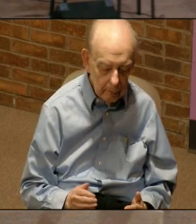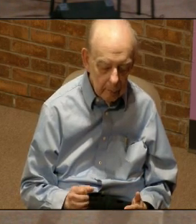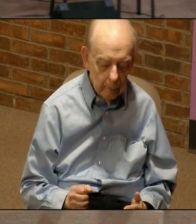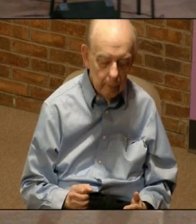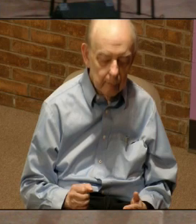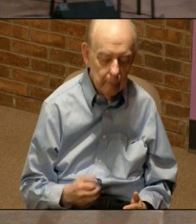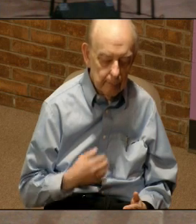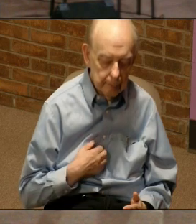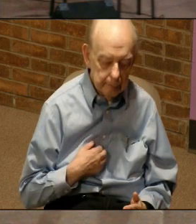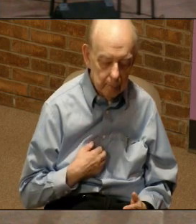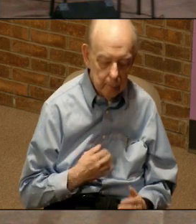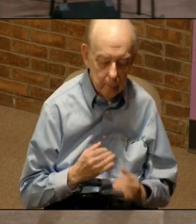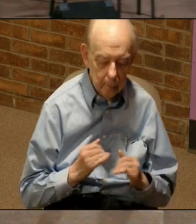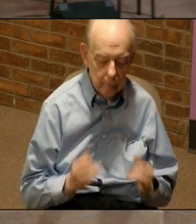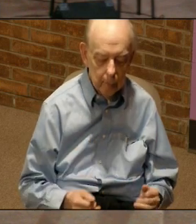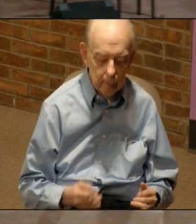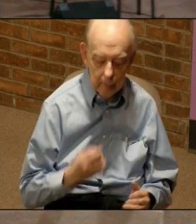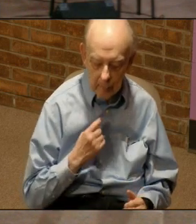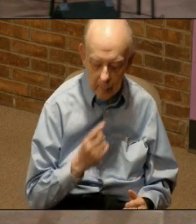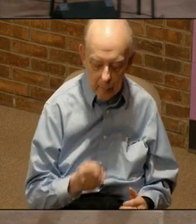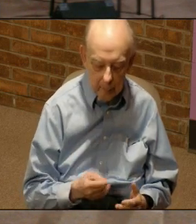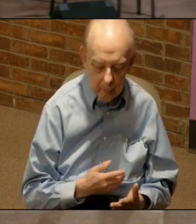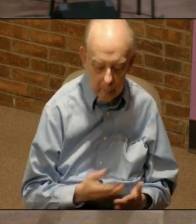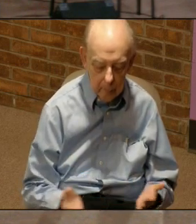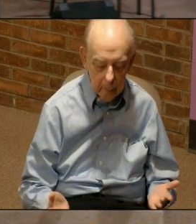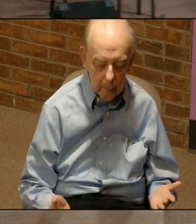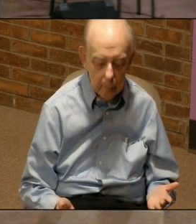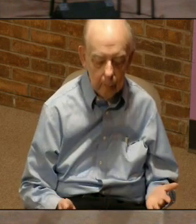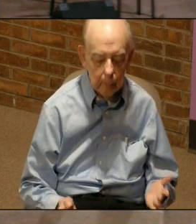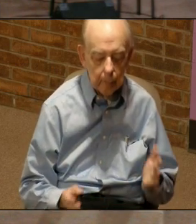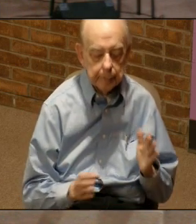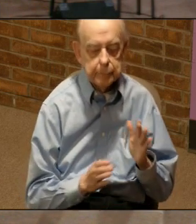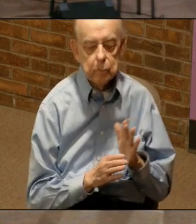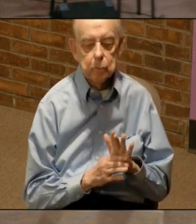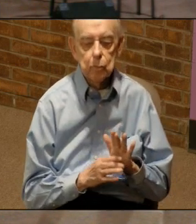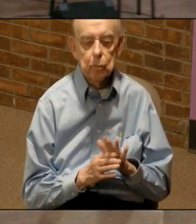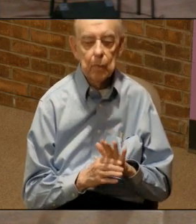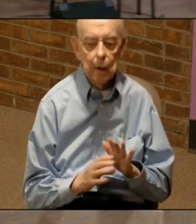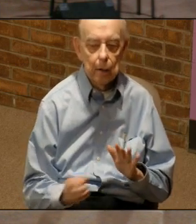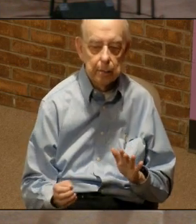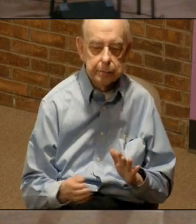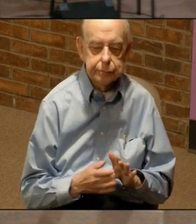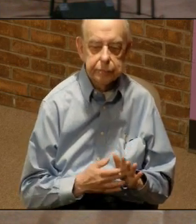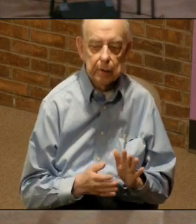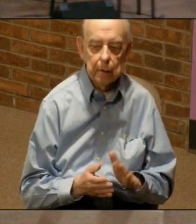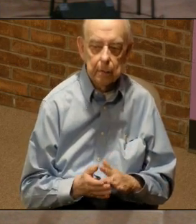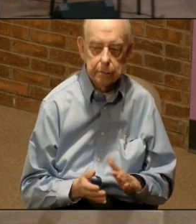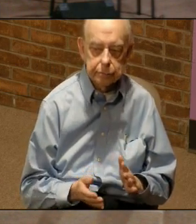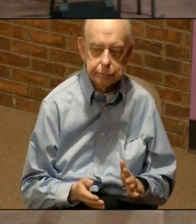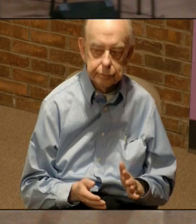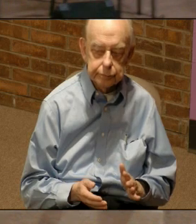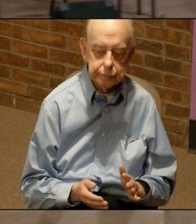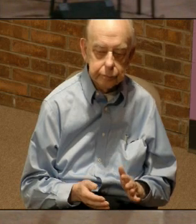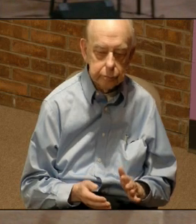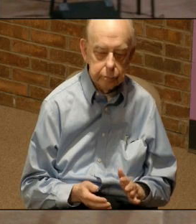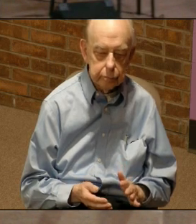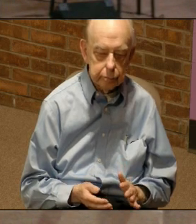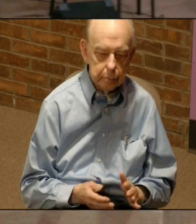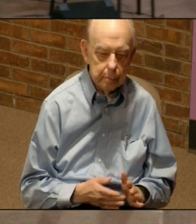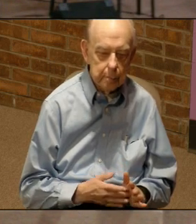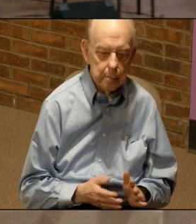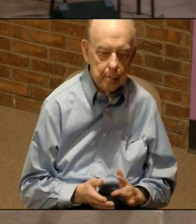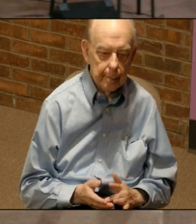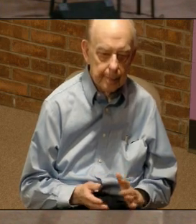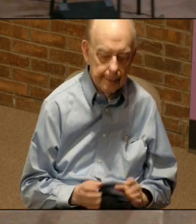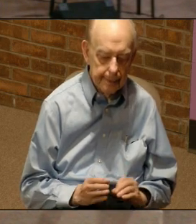an image that's showing you all of the characteristics of Jesus.